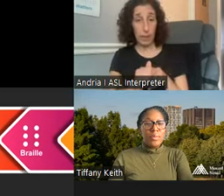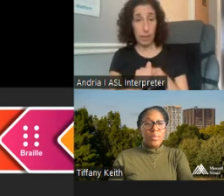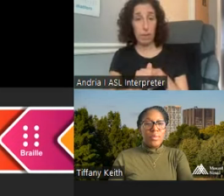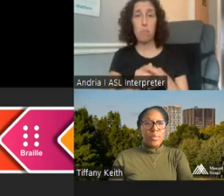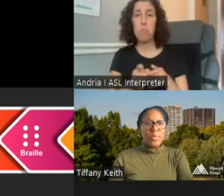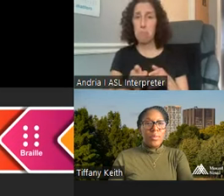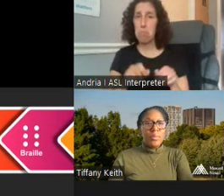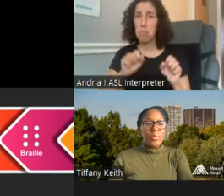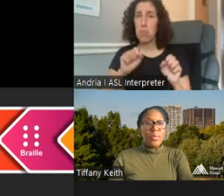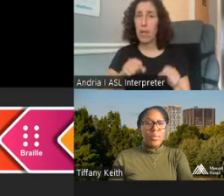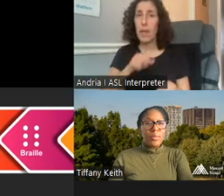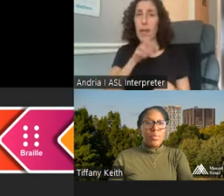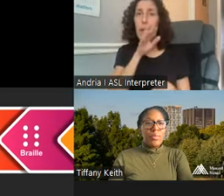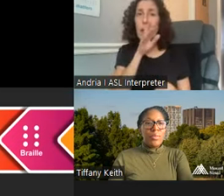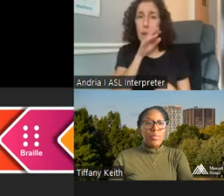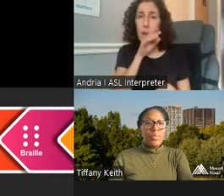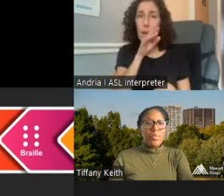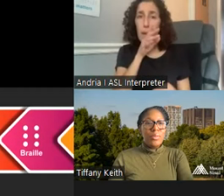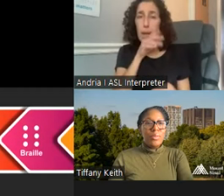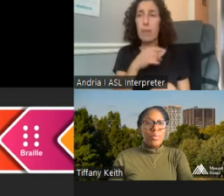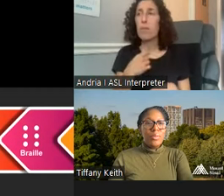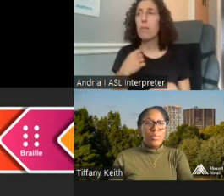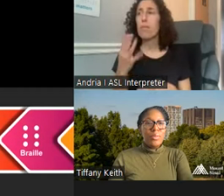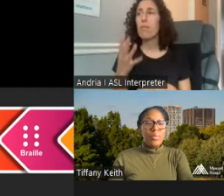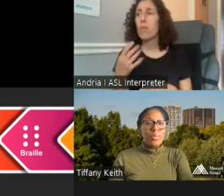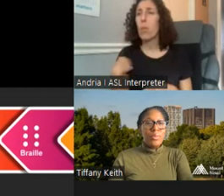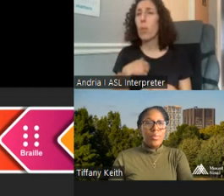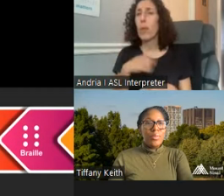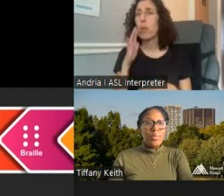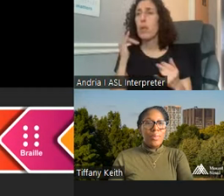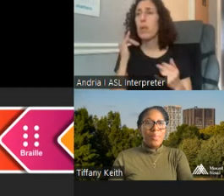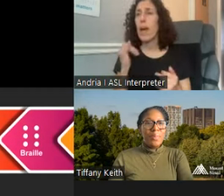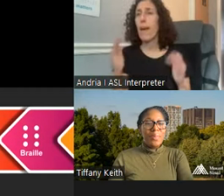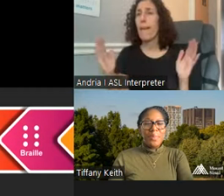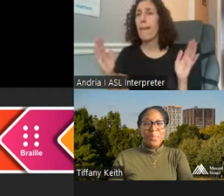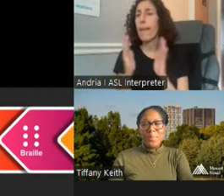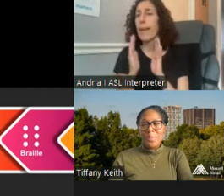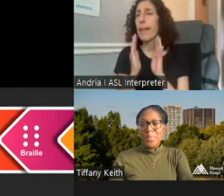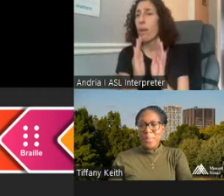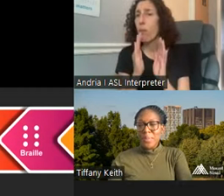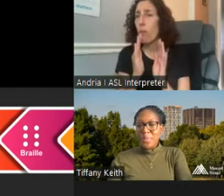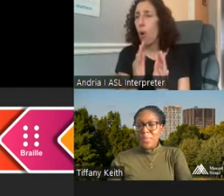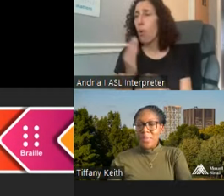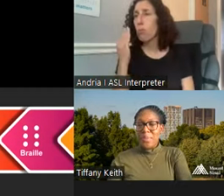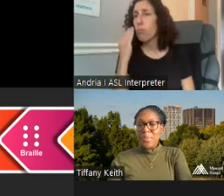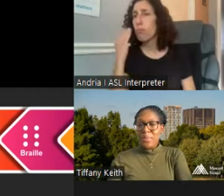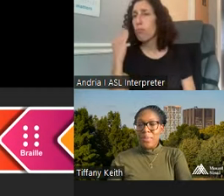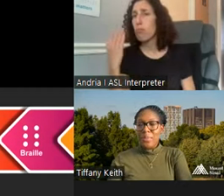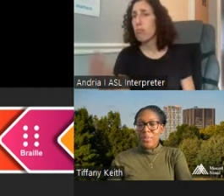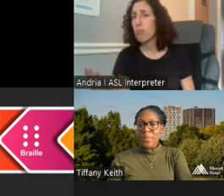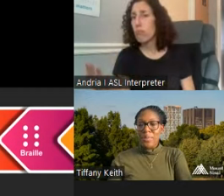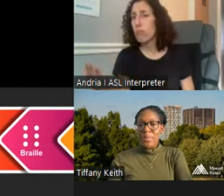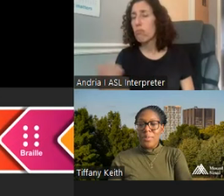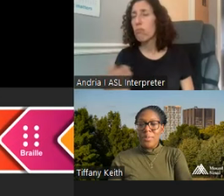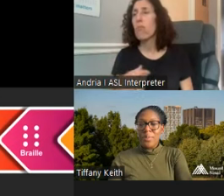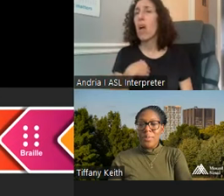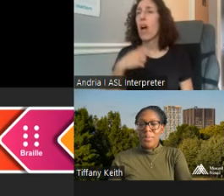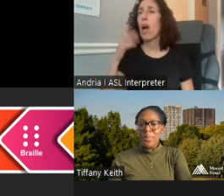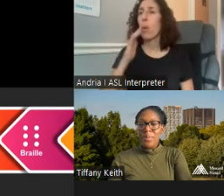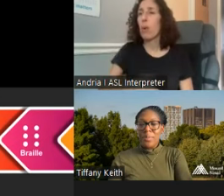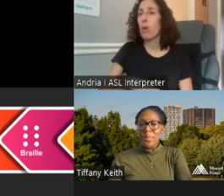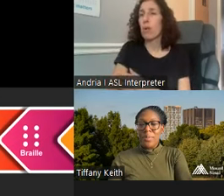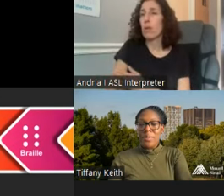move your arm so that it's behind you and as far away from your back as is comfortable, so that the